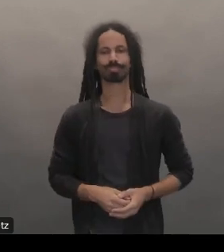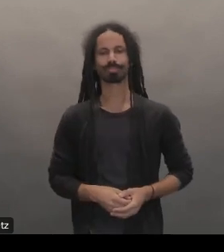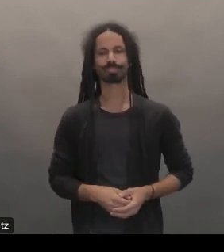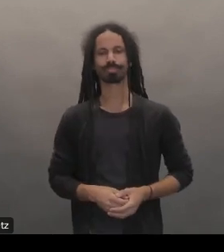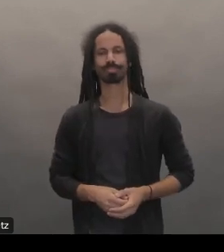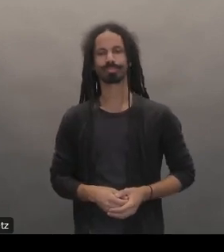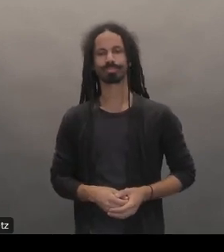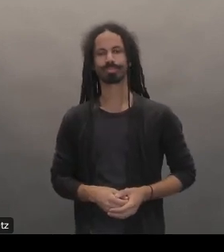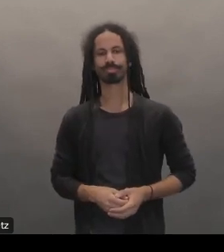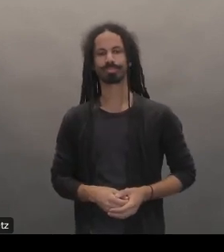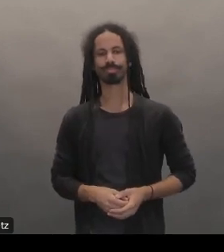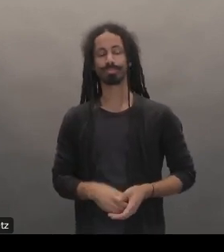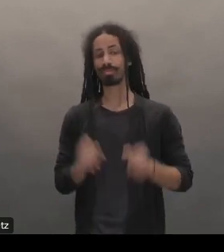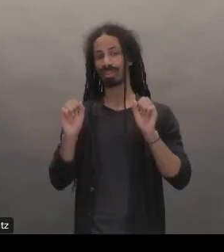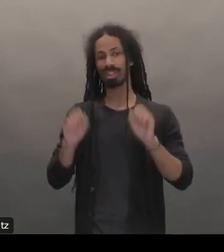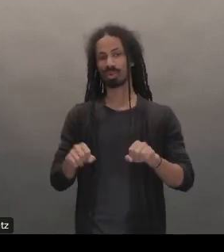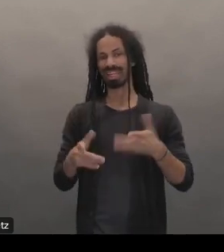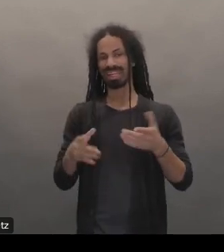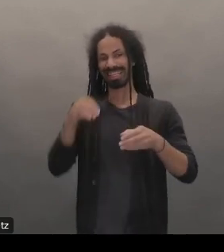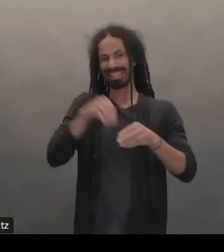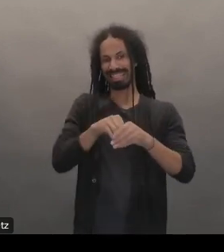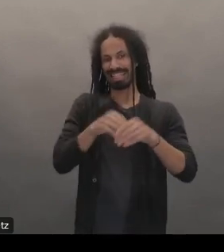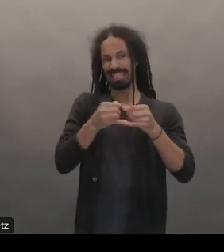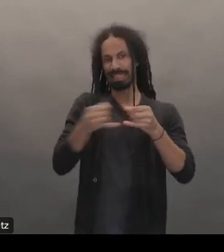So you can do this in line with your text, right?